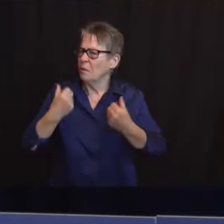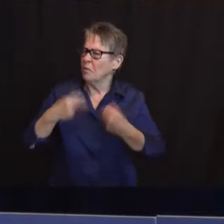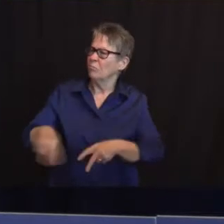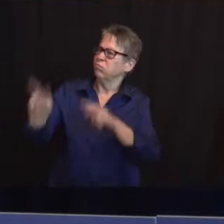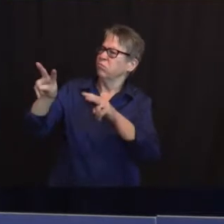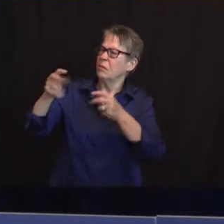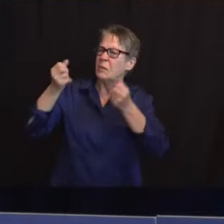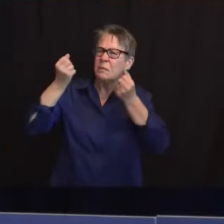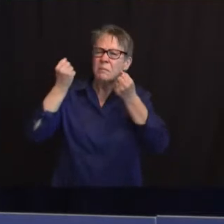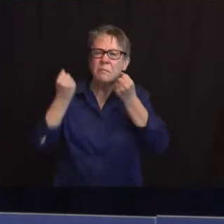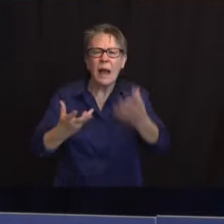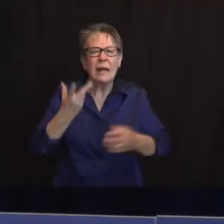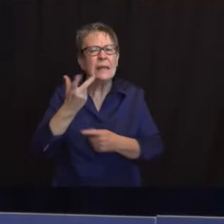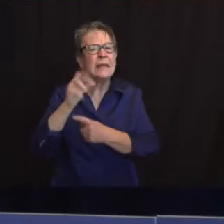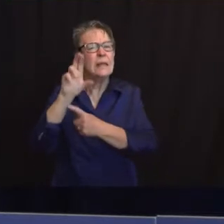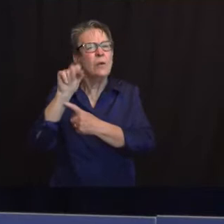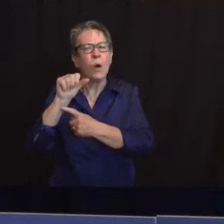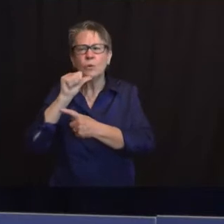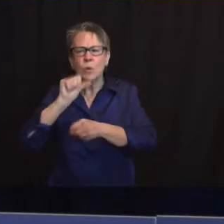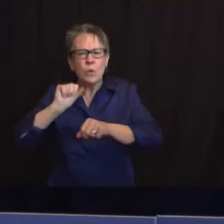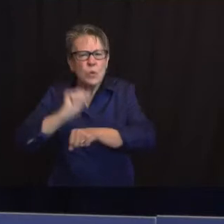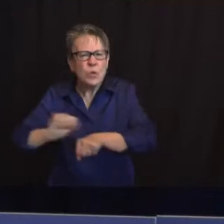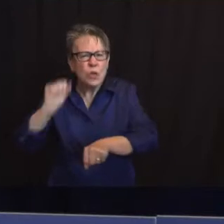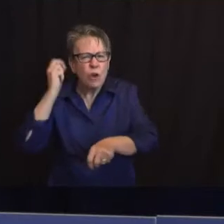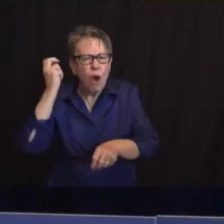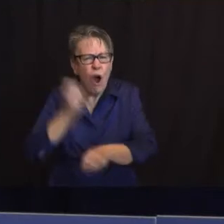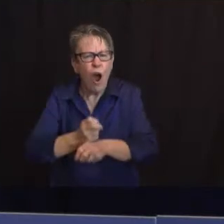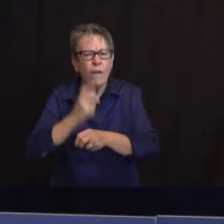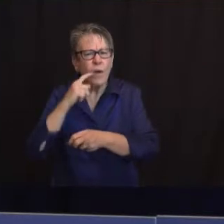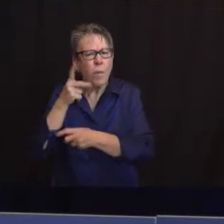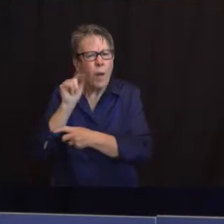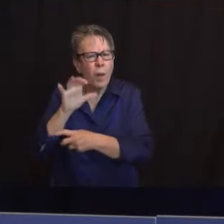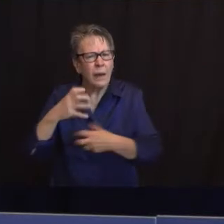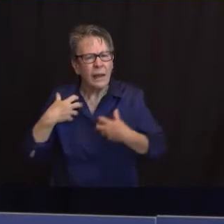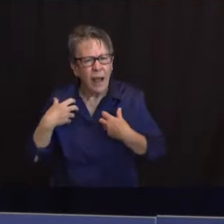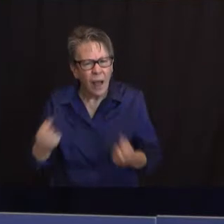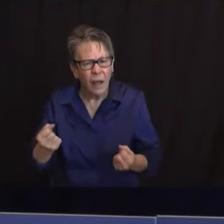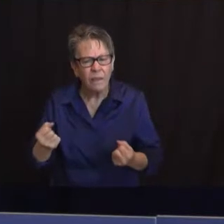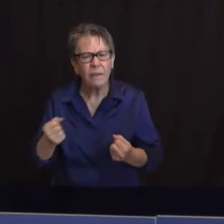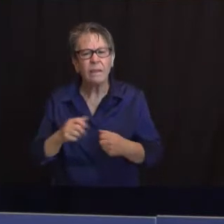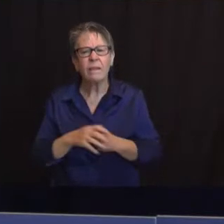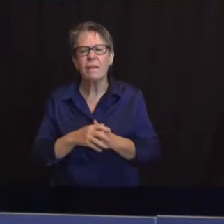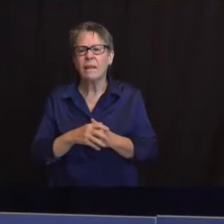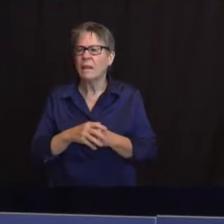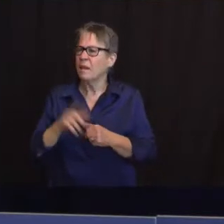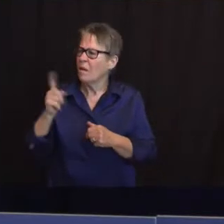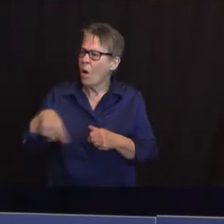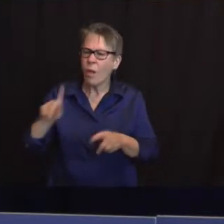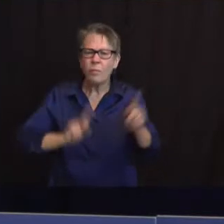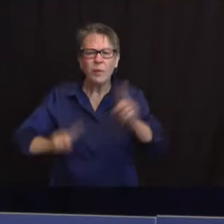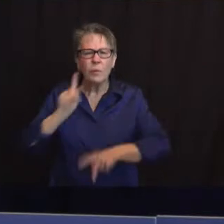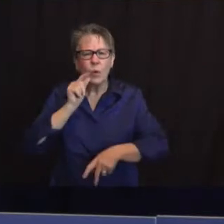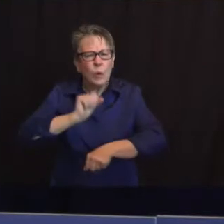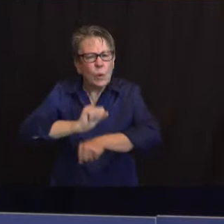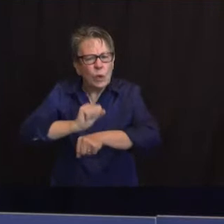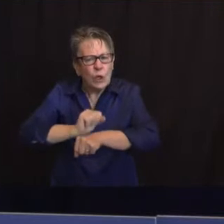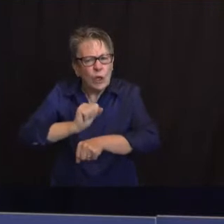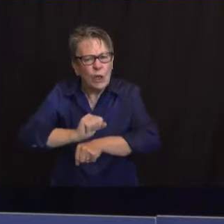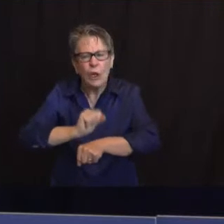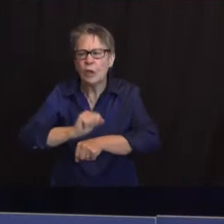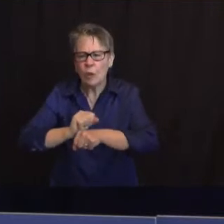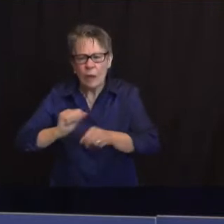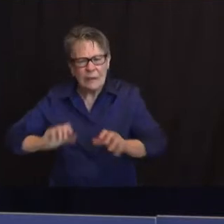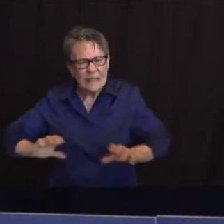ground that are making a difference and really saving lives. They work every day to investigate cases of disease,